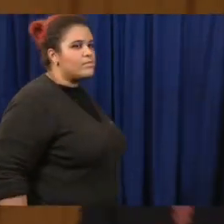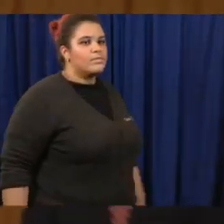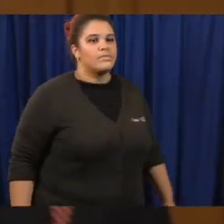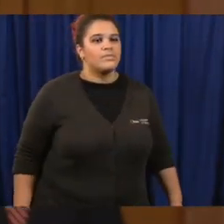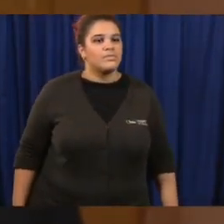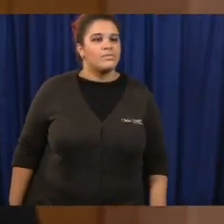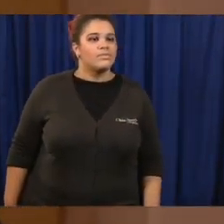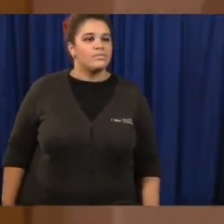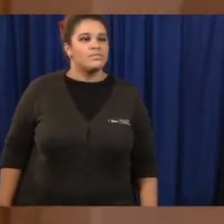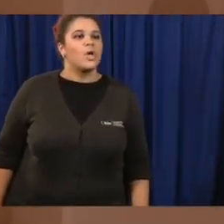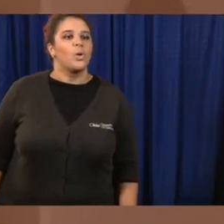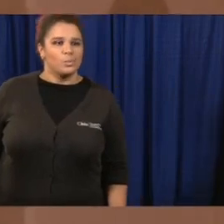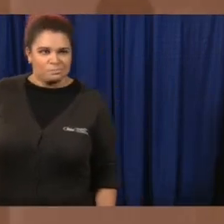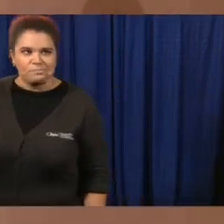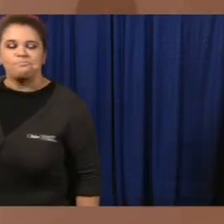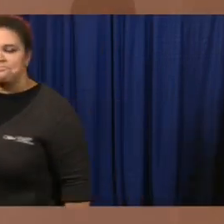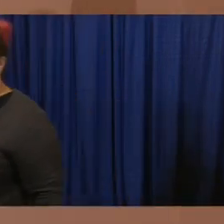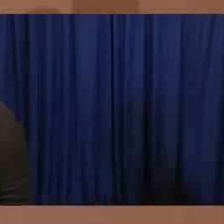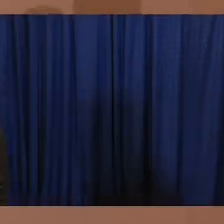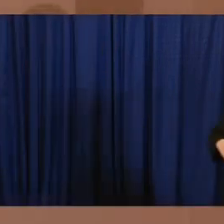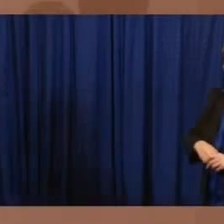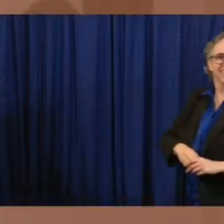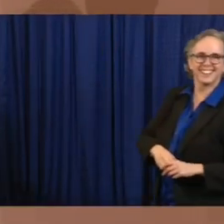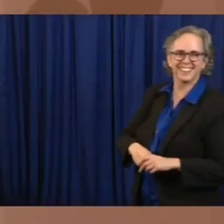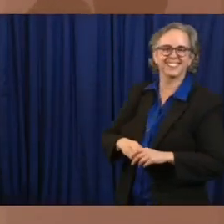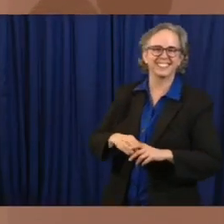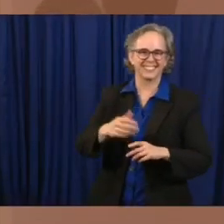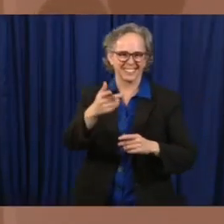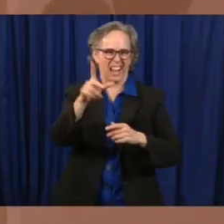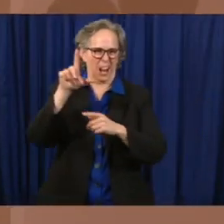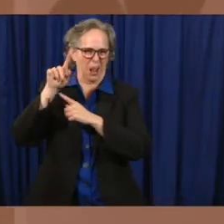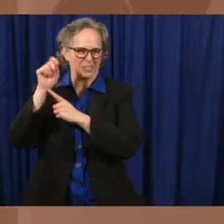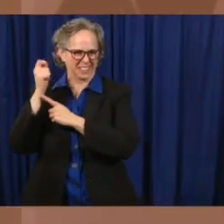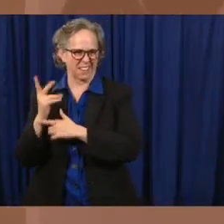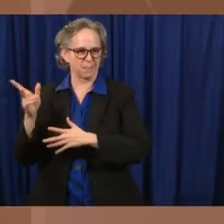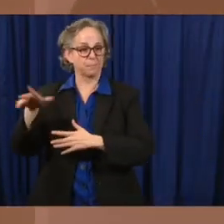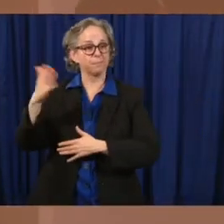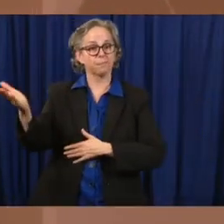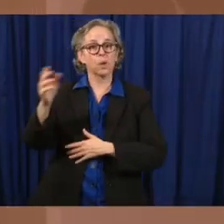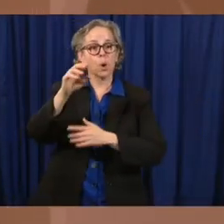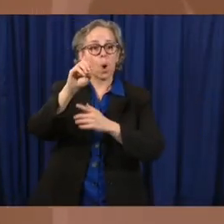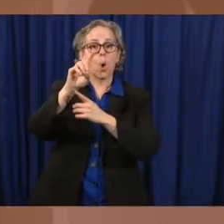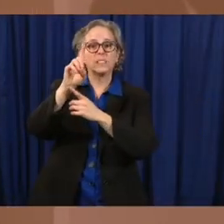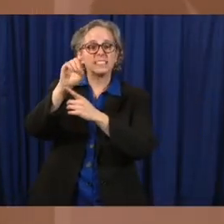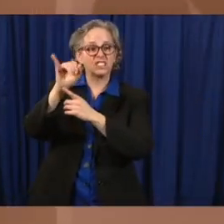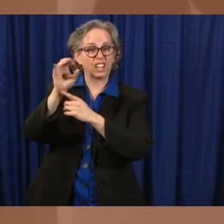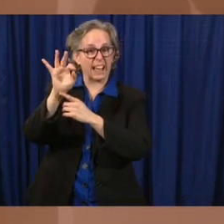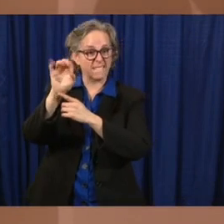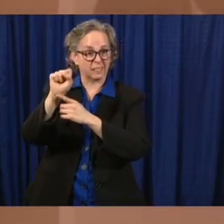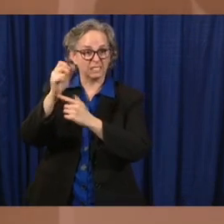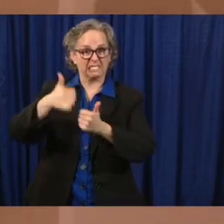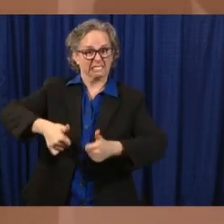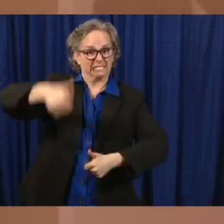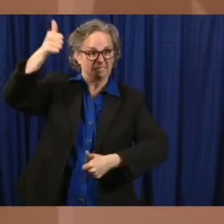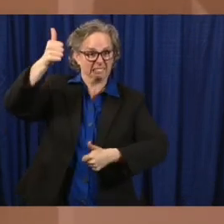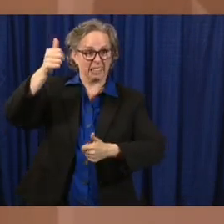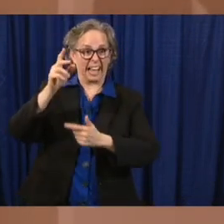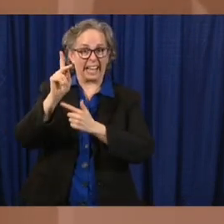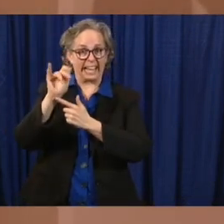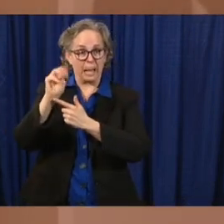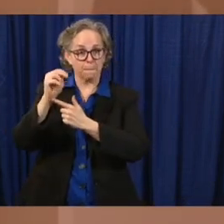We were able to get ODJFS Director Kim Hall on the line to address the question about when